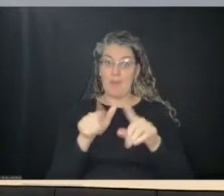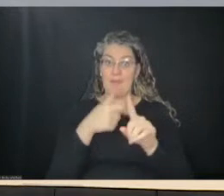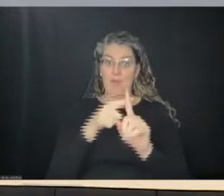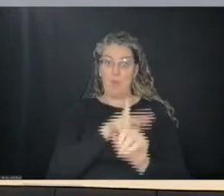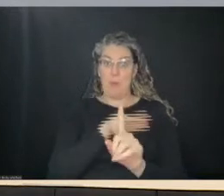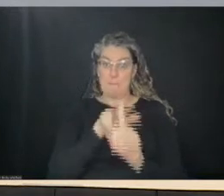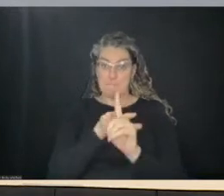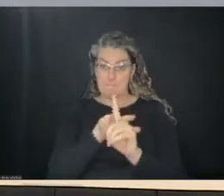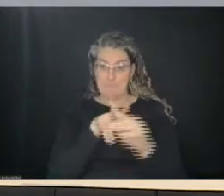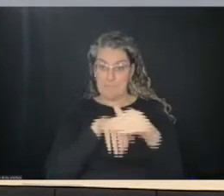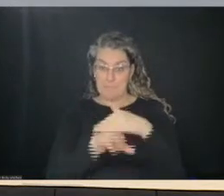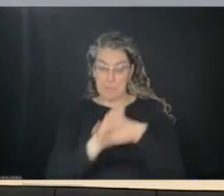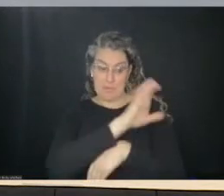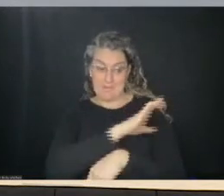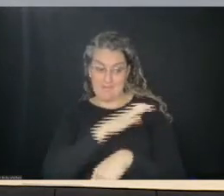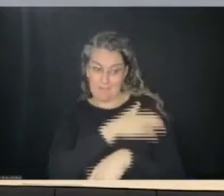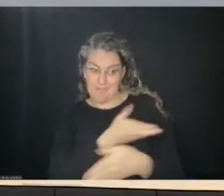immunized.